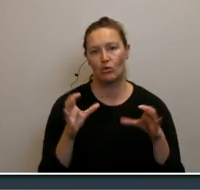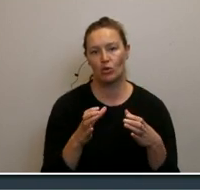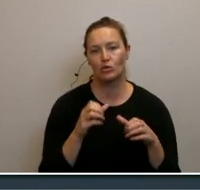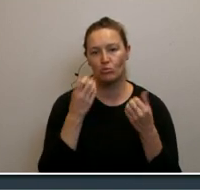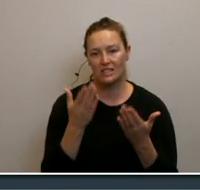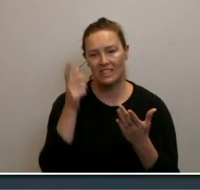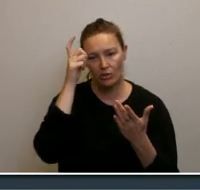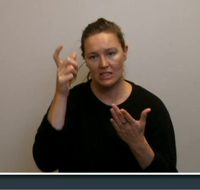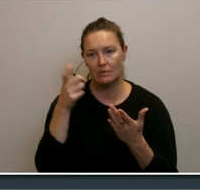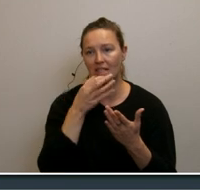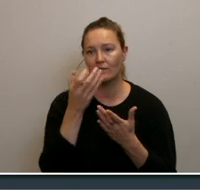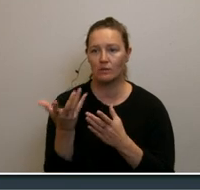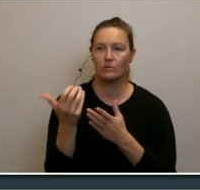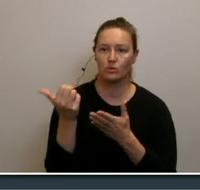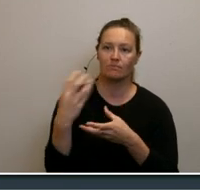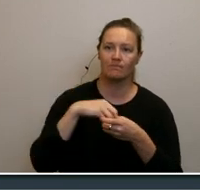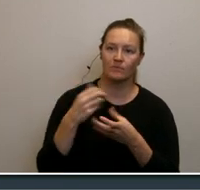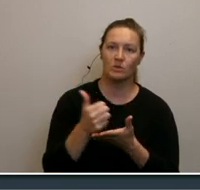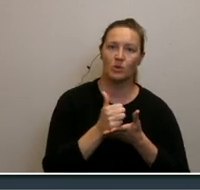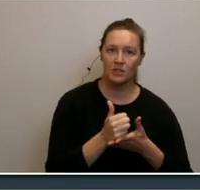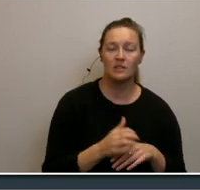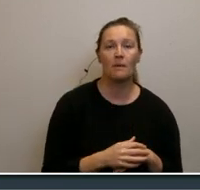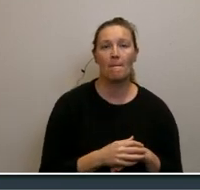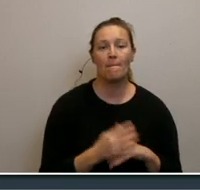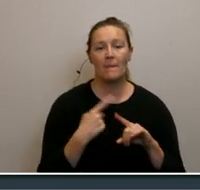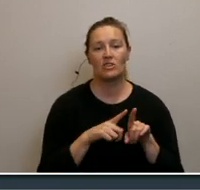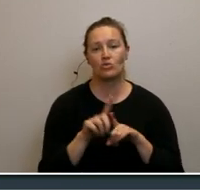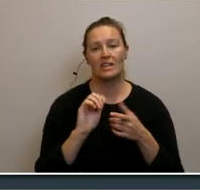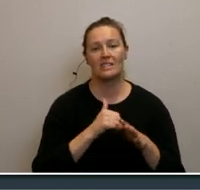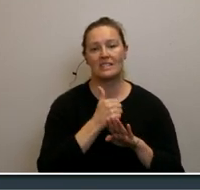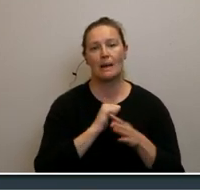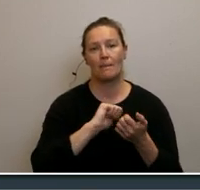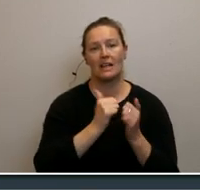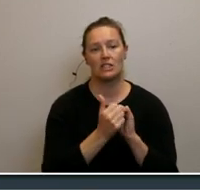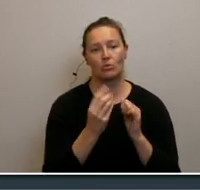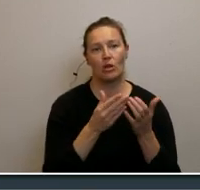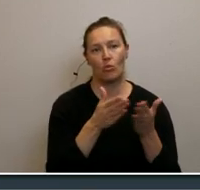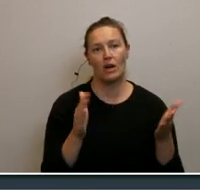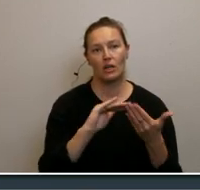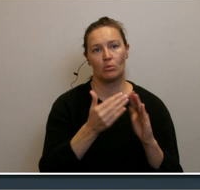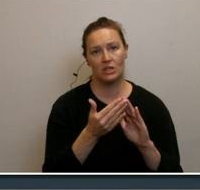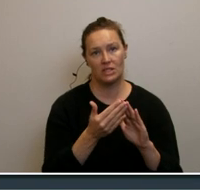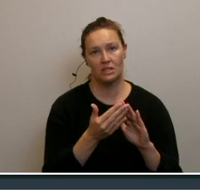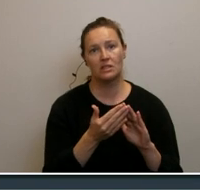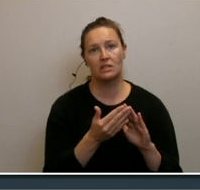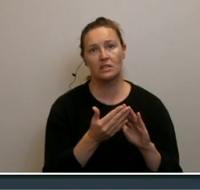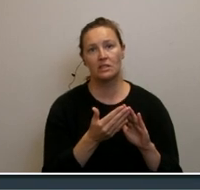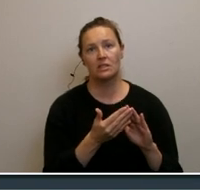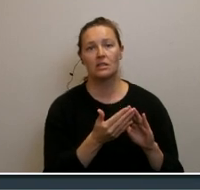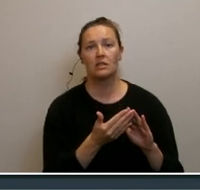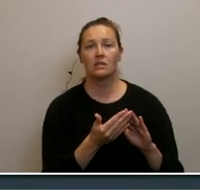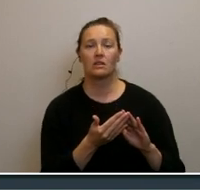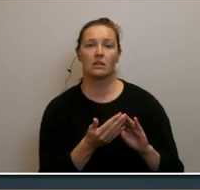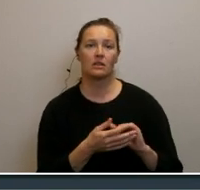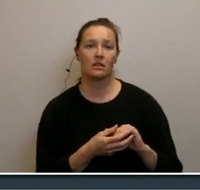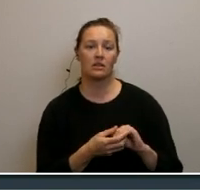get buy-in for this, and look at ways that we can get partnerships with the wider community to get something that's got